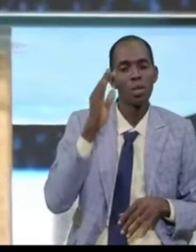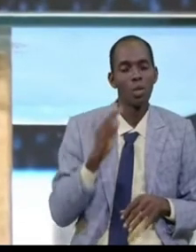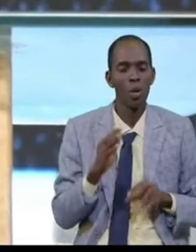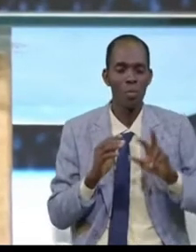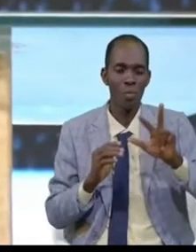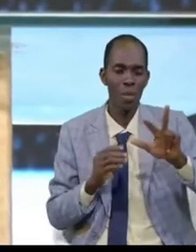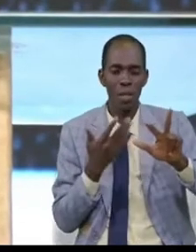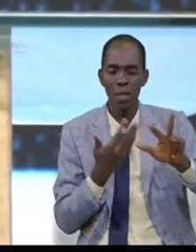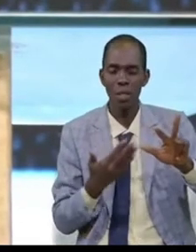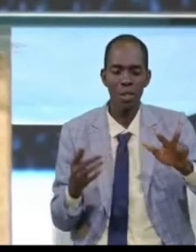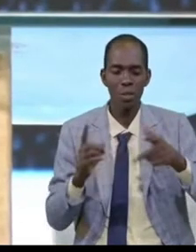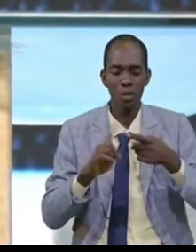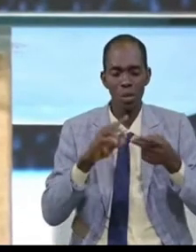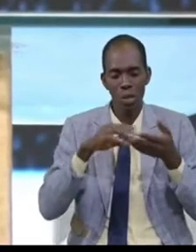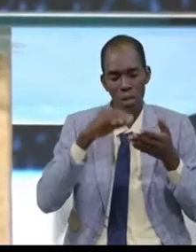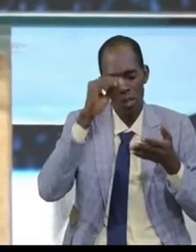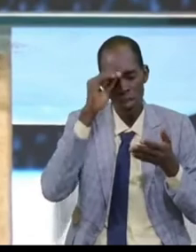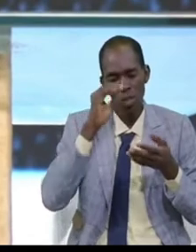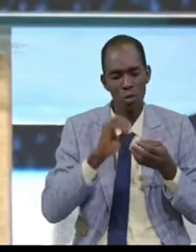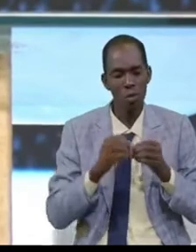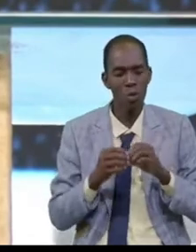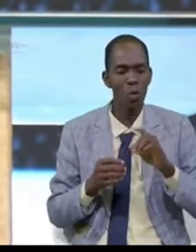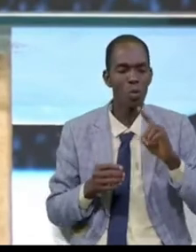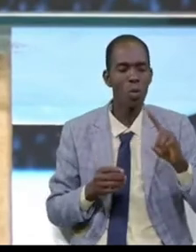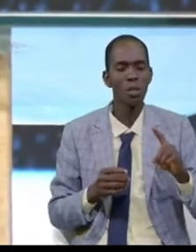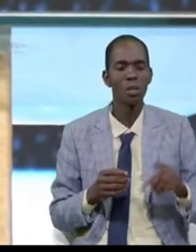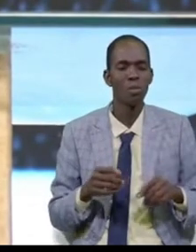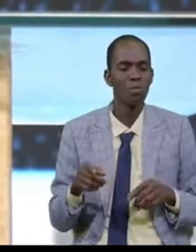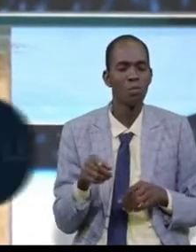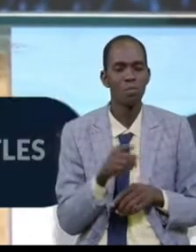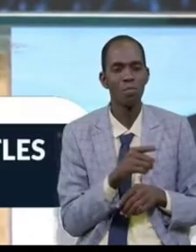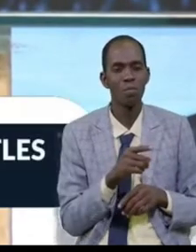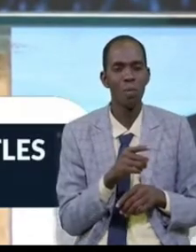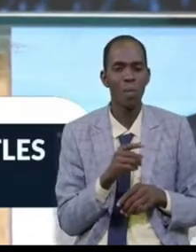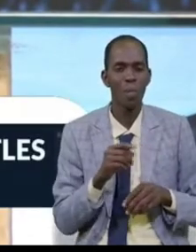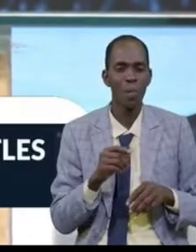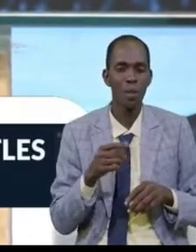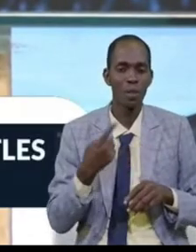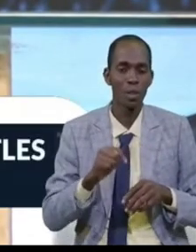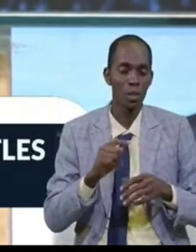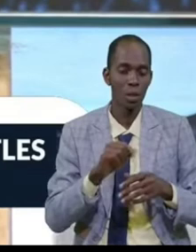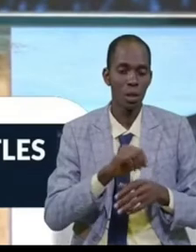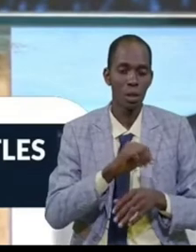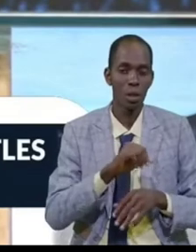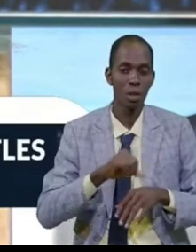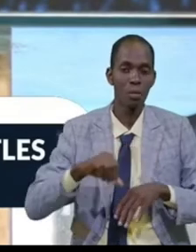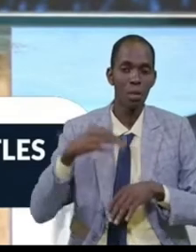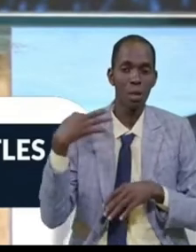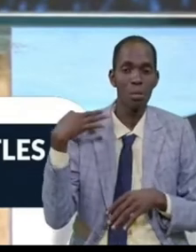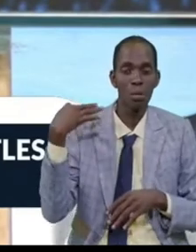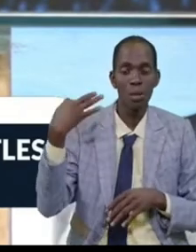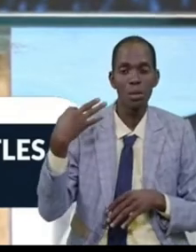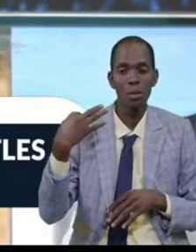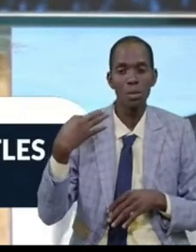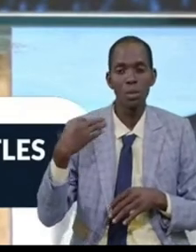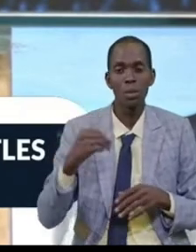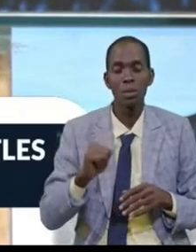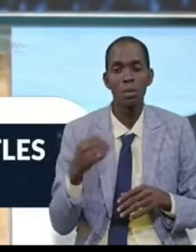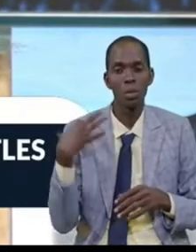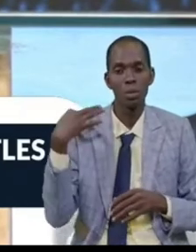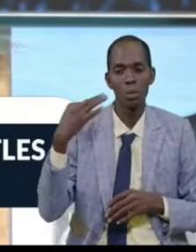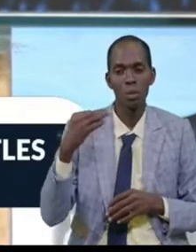we're looking at. Number one, the appointed ministry of apostles and other